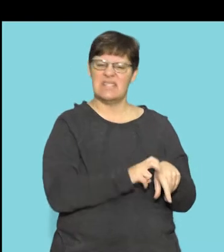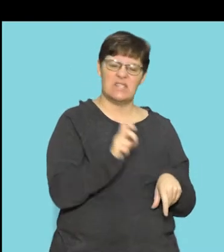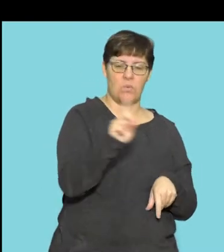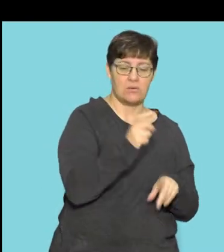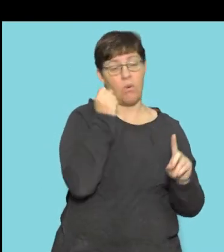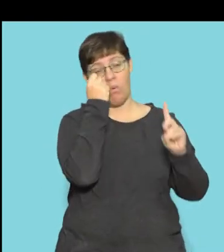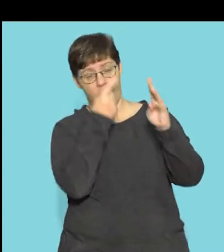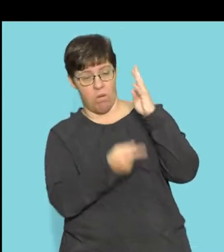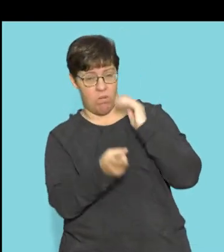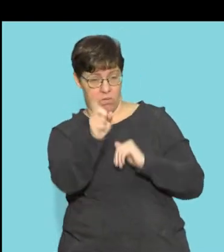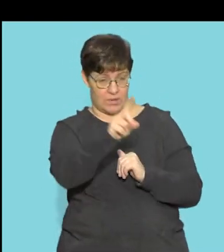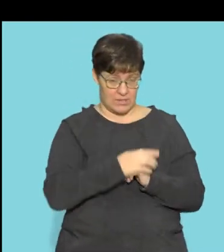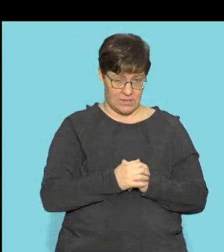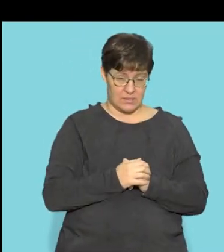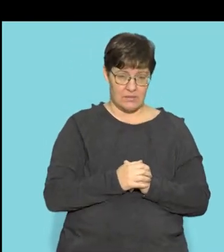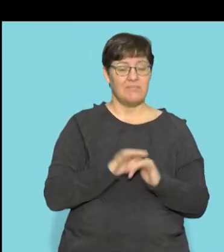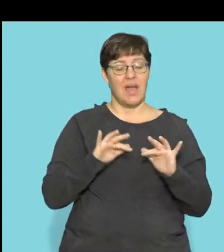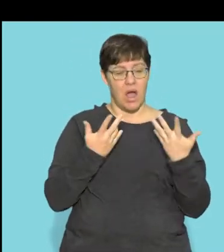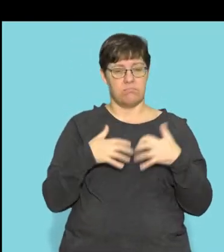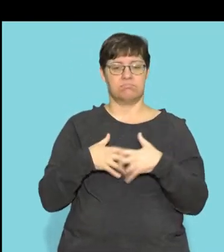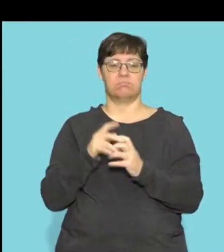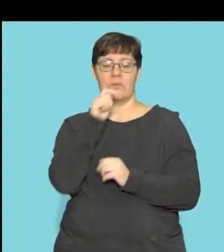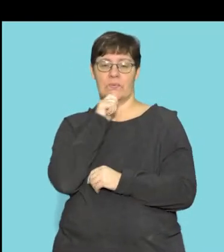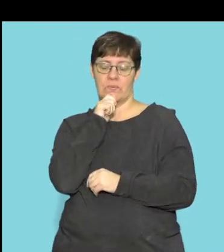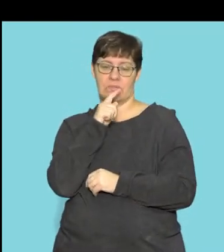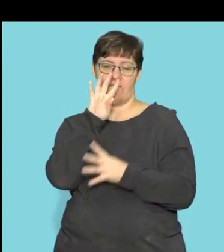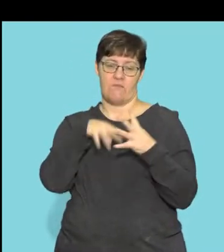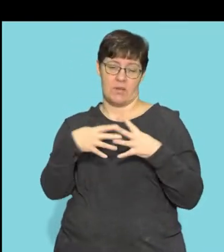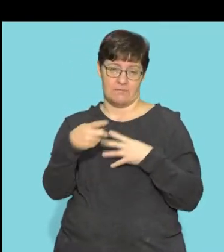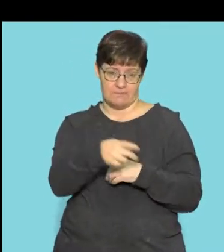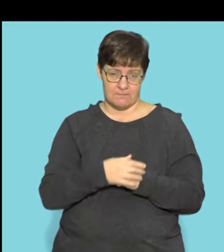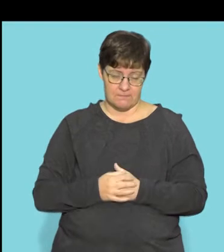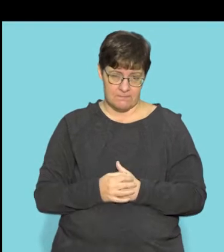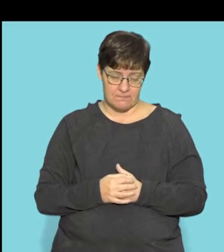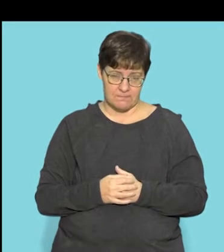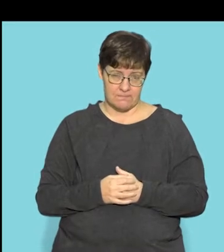what are your goals. And that's how you then use this particular formula.